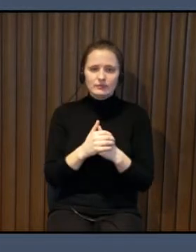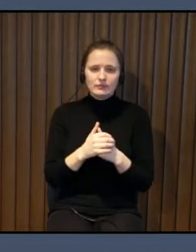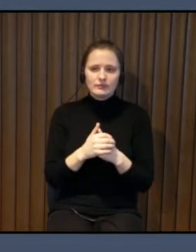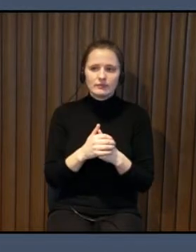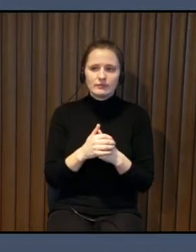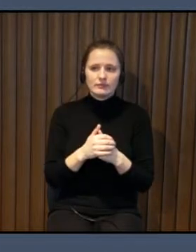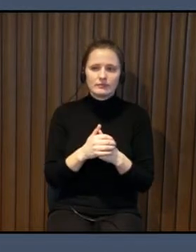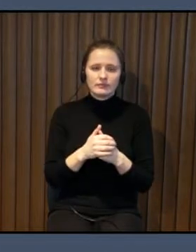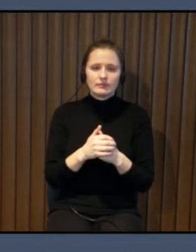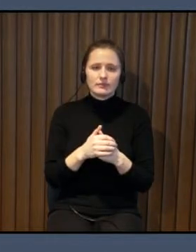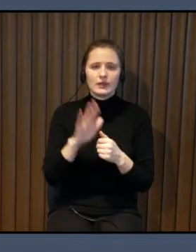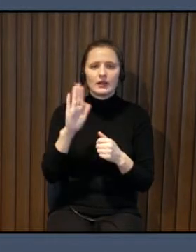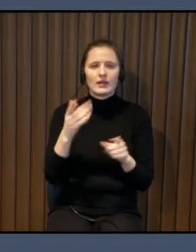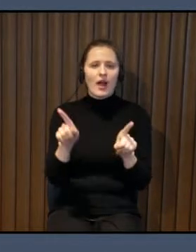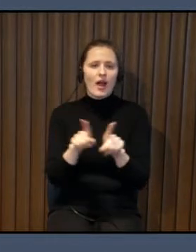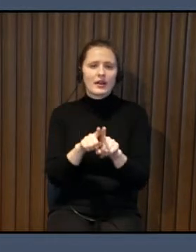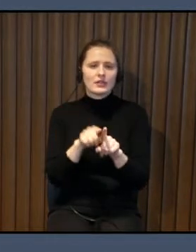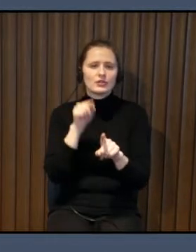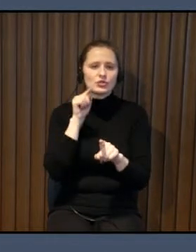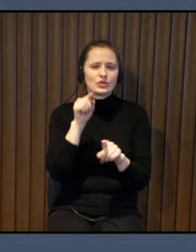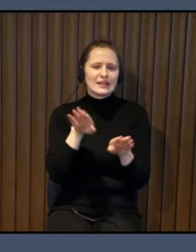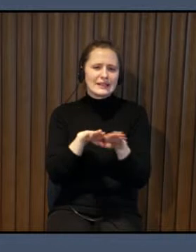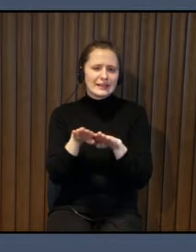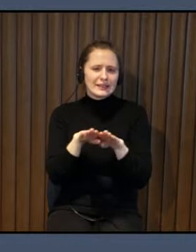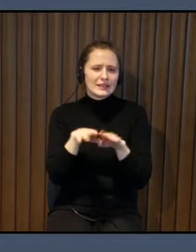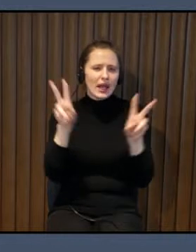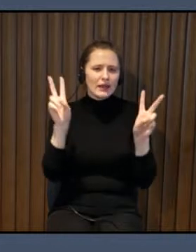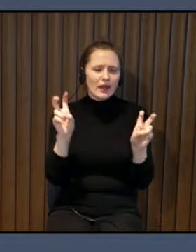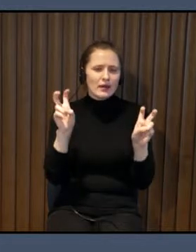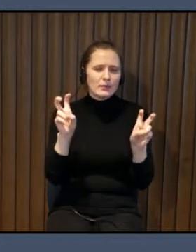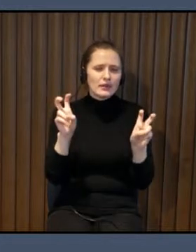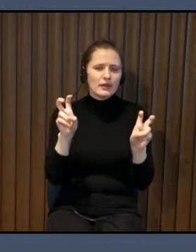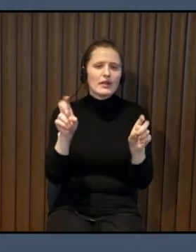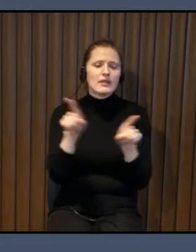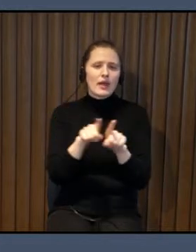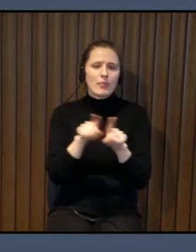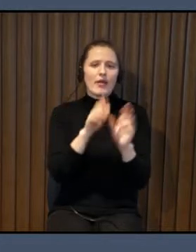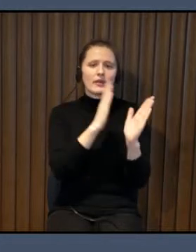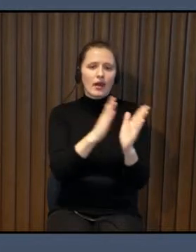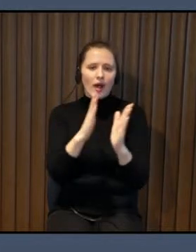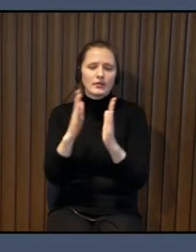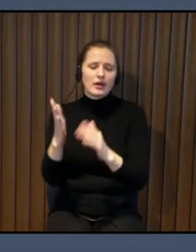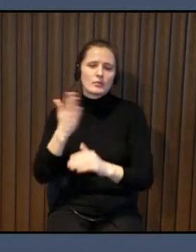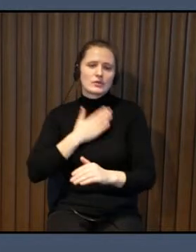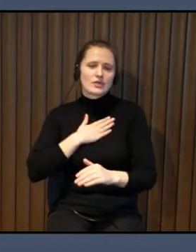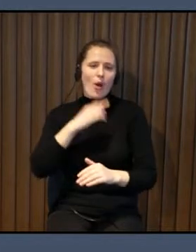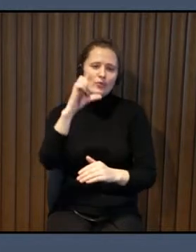we use 3 terms: universal design,